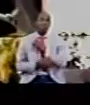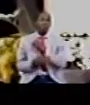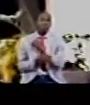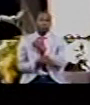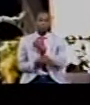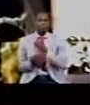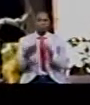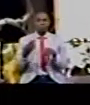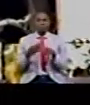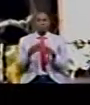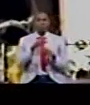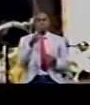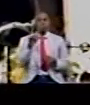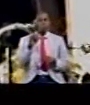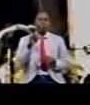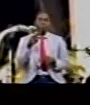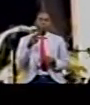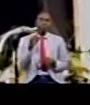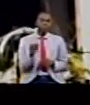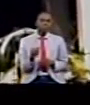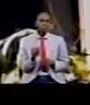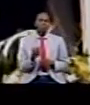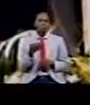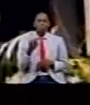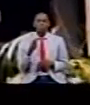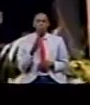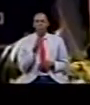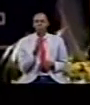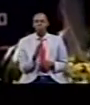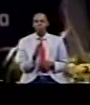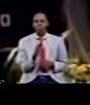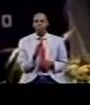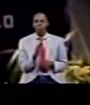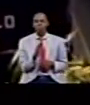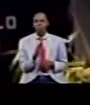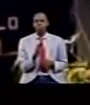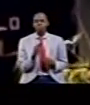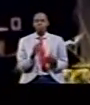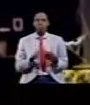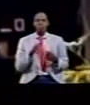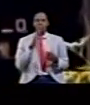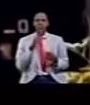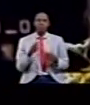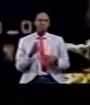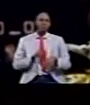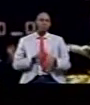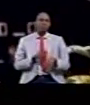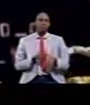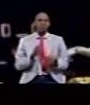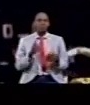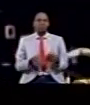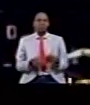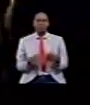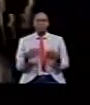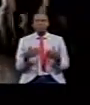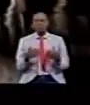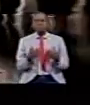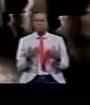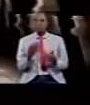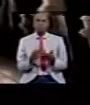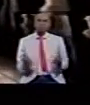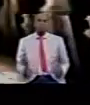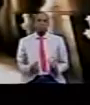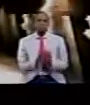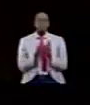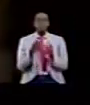You will be sign. In the name of Jesus Christ, your life will be signed. Your activity will be signed. Your social life